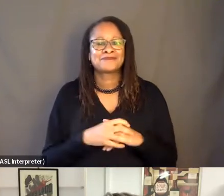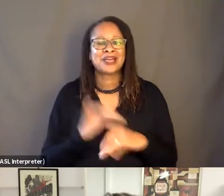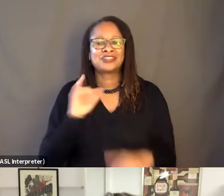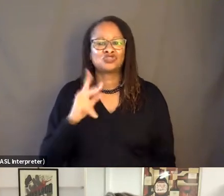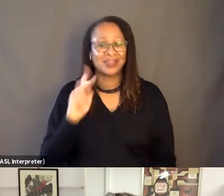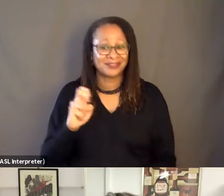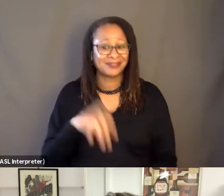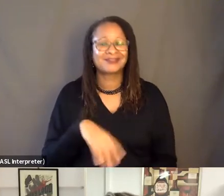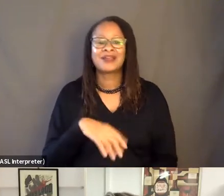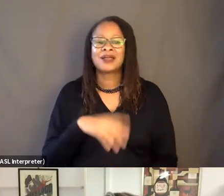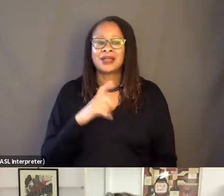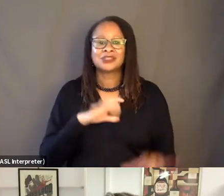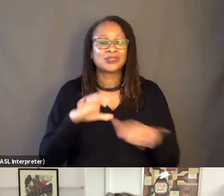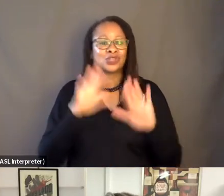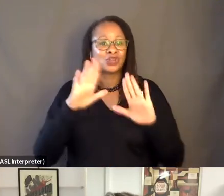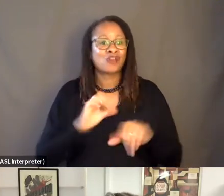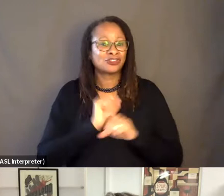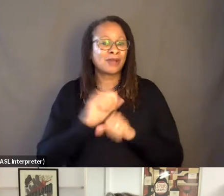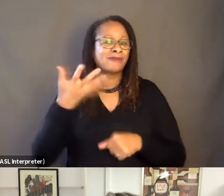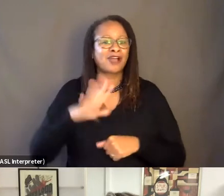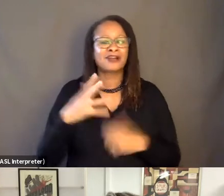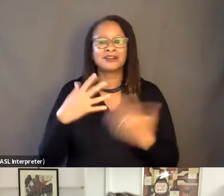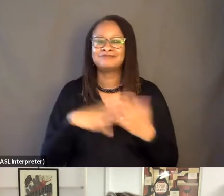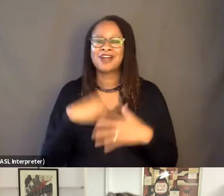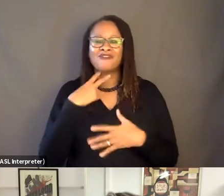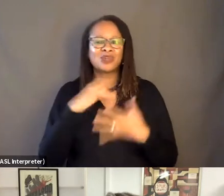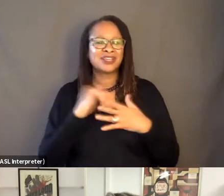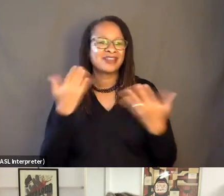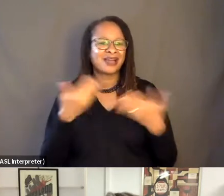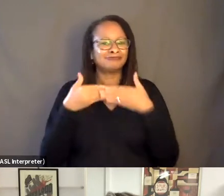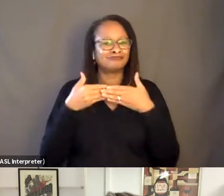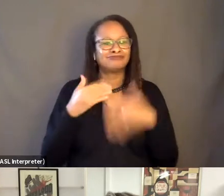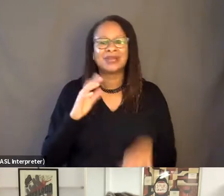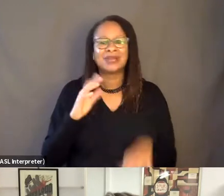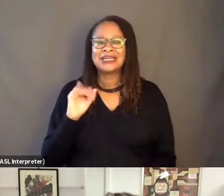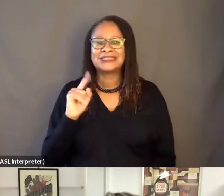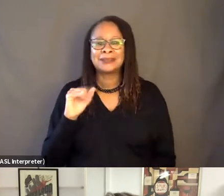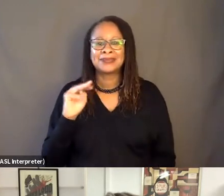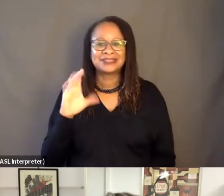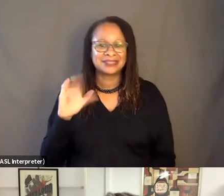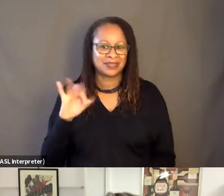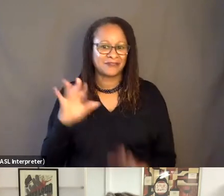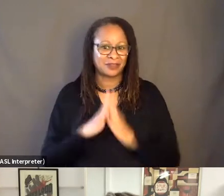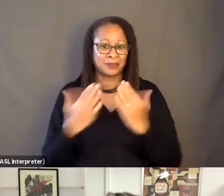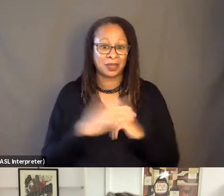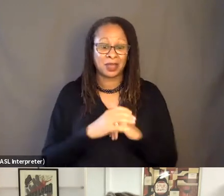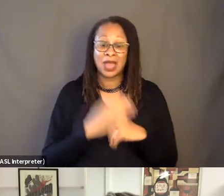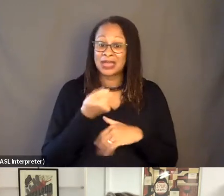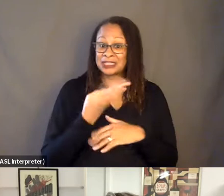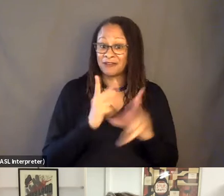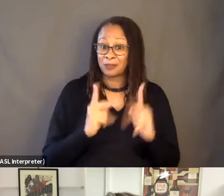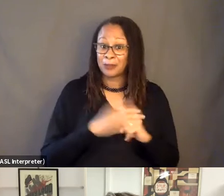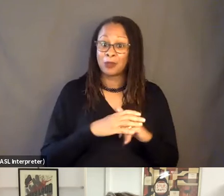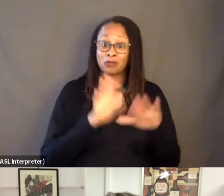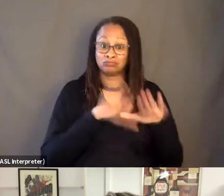He did a sort of great job of kind of voicing that kind of intimacy of the book. So several of the subjects are friends, are children of your